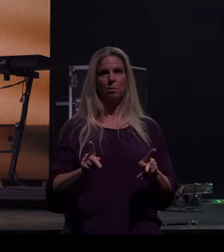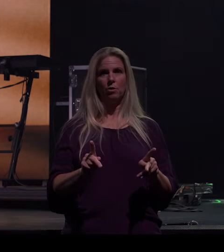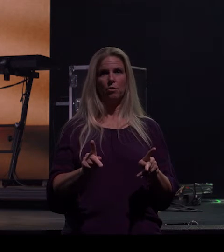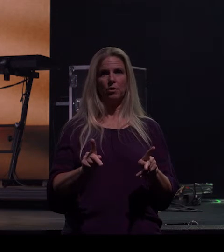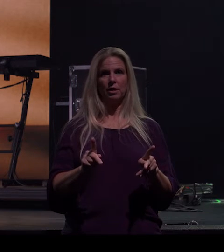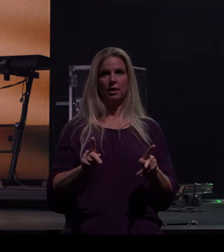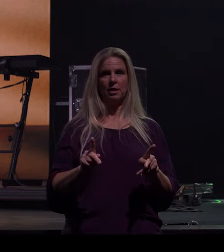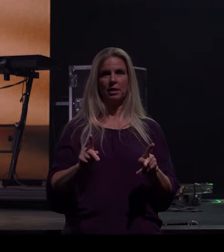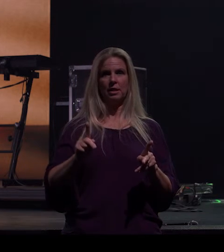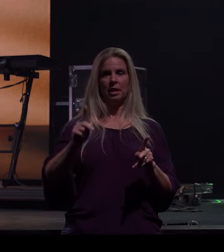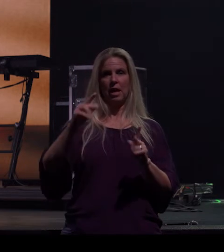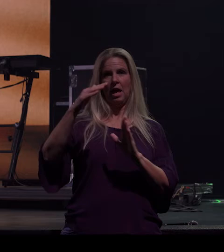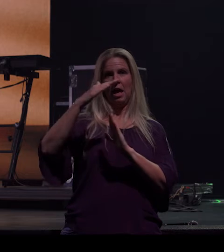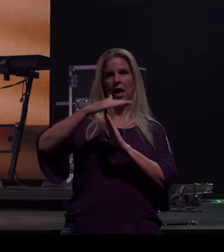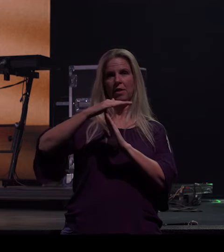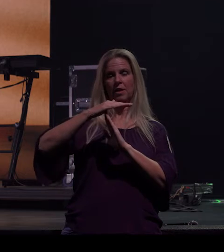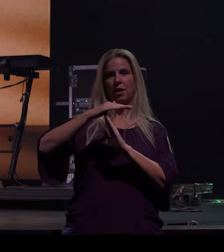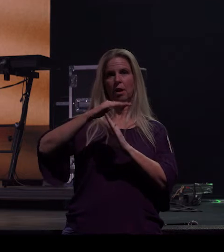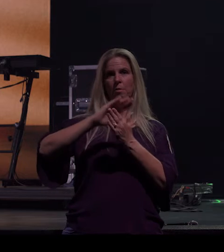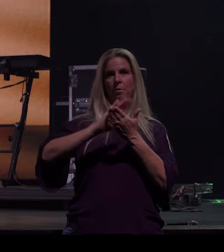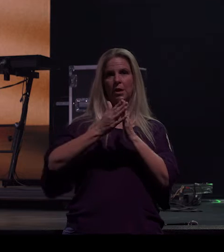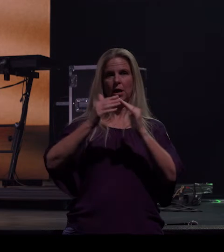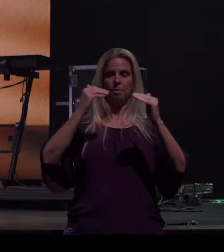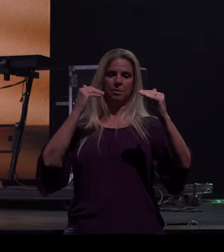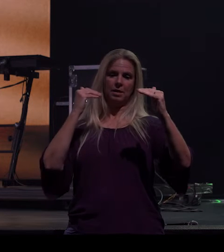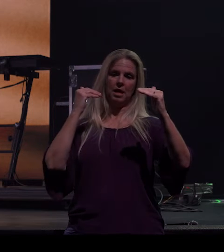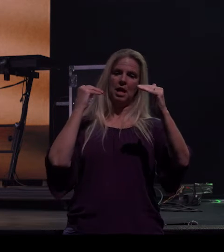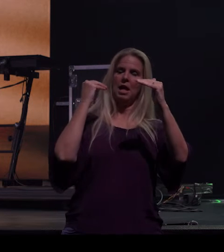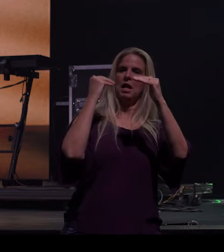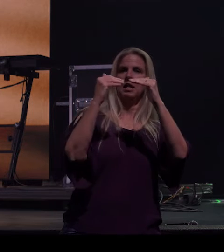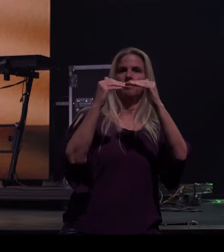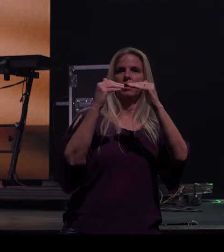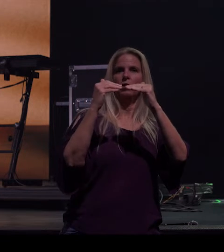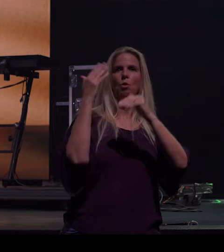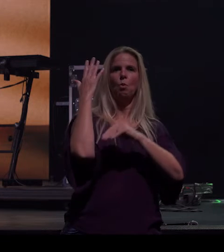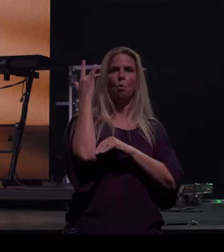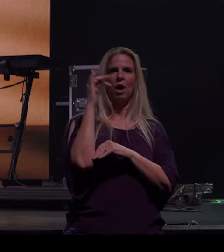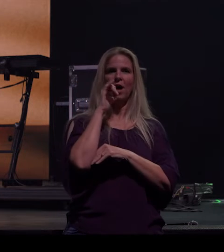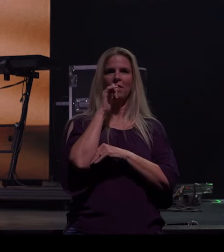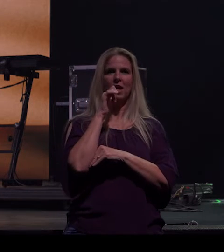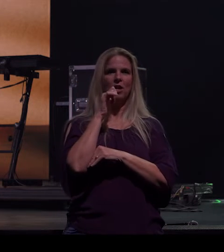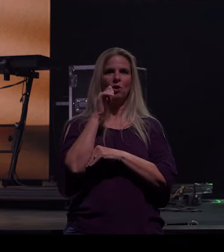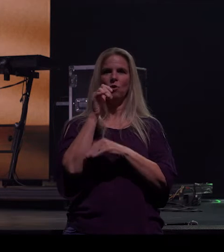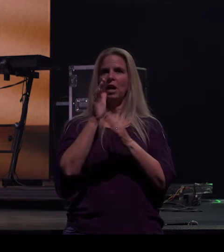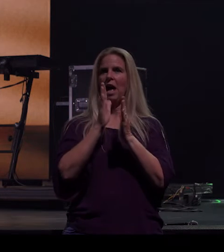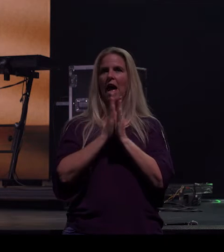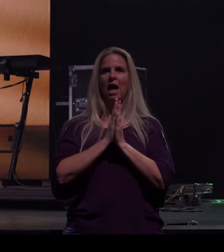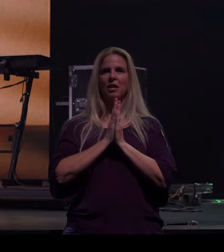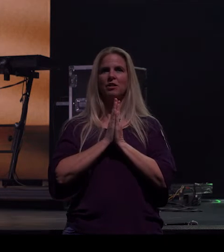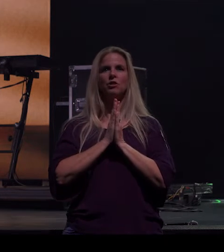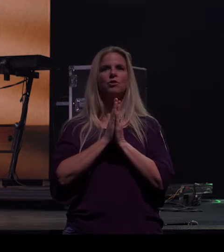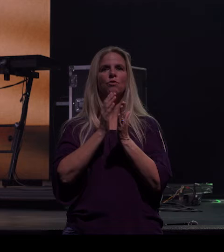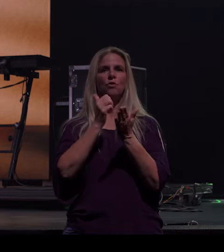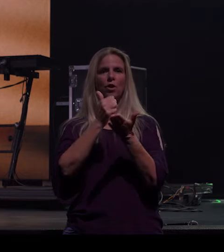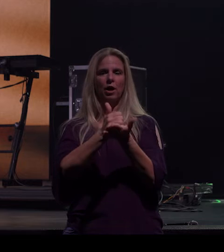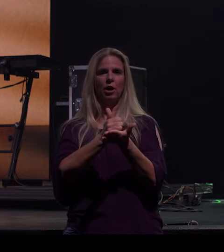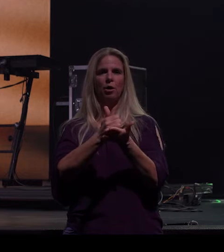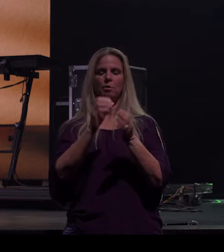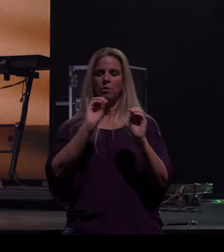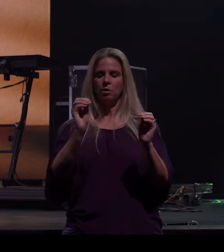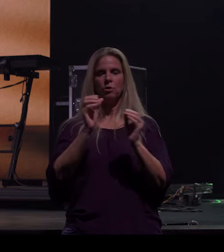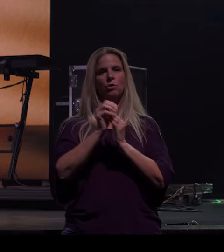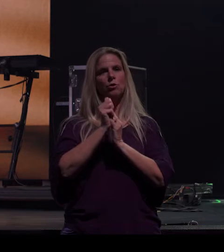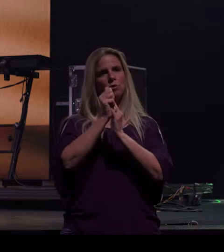limiter because they won't ask for help. No leader was ever designed to be